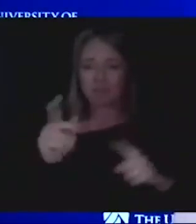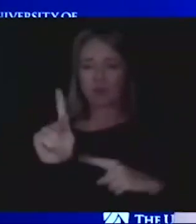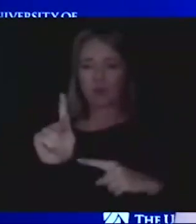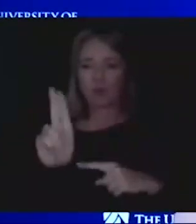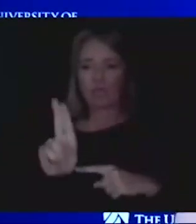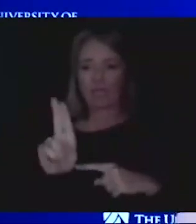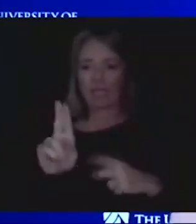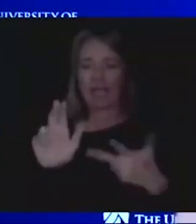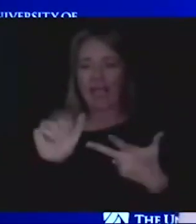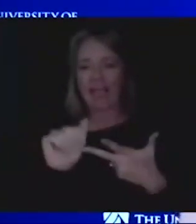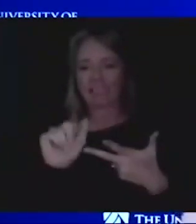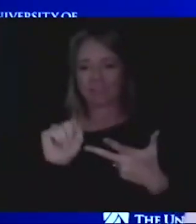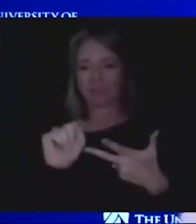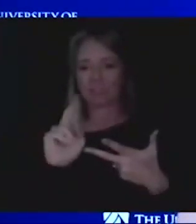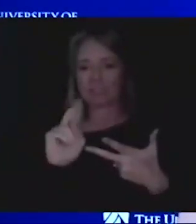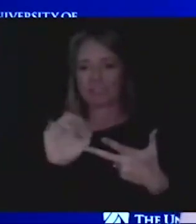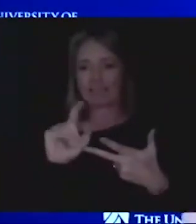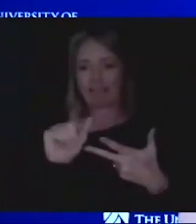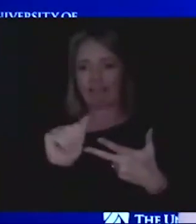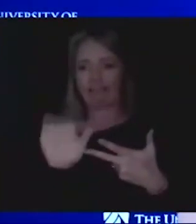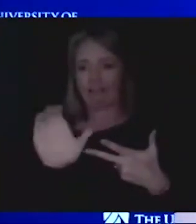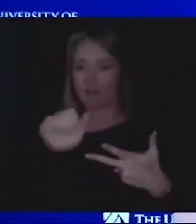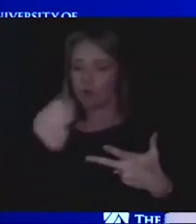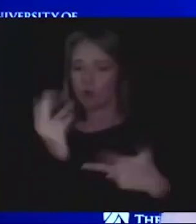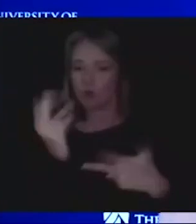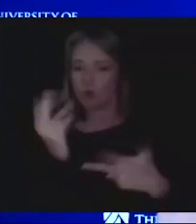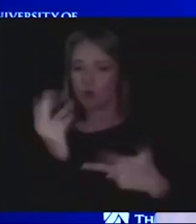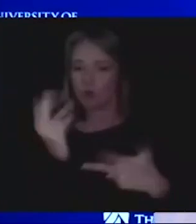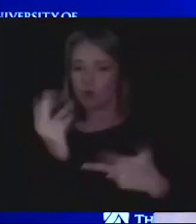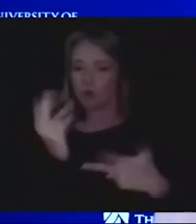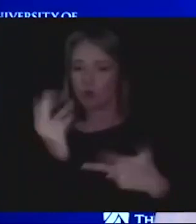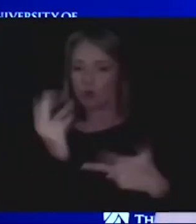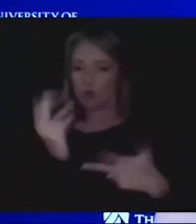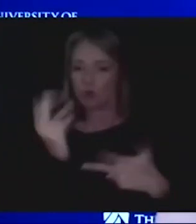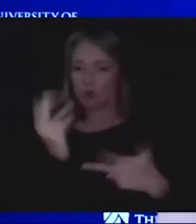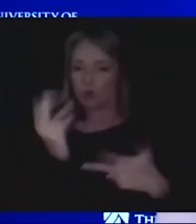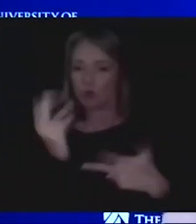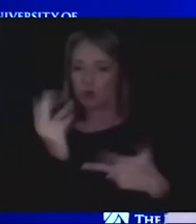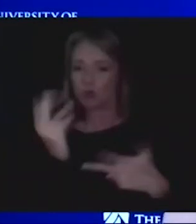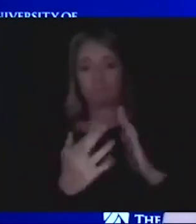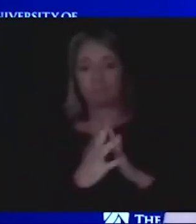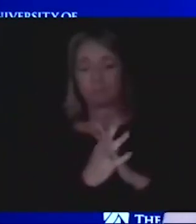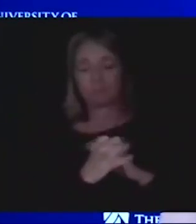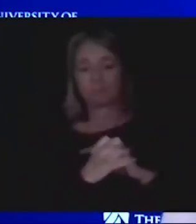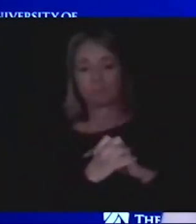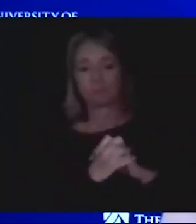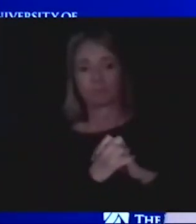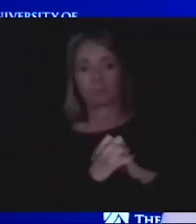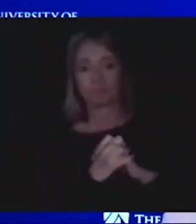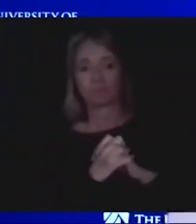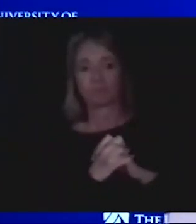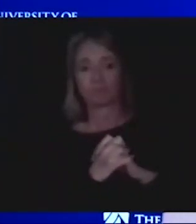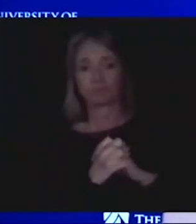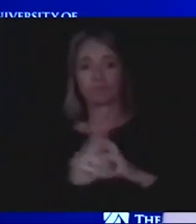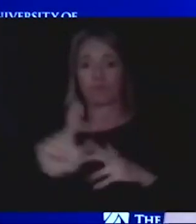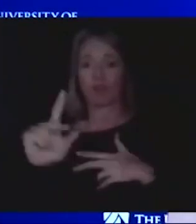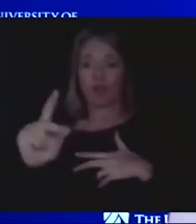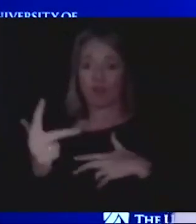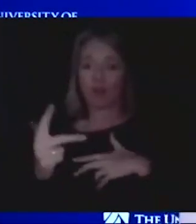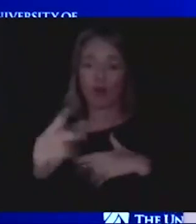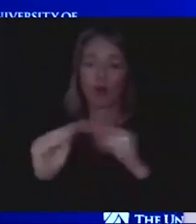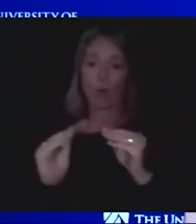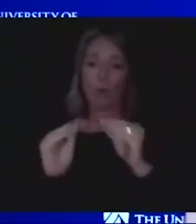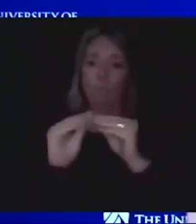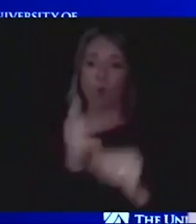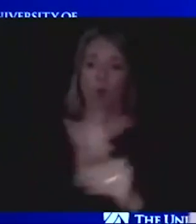will be guidance, and ultimately, will everybody be receiving a third dose or more dosing anyways, and whether that's